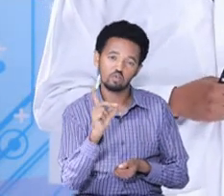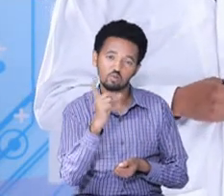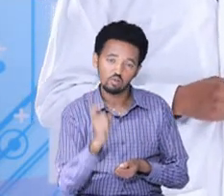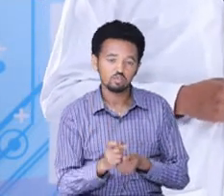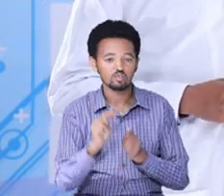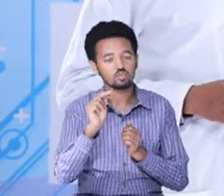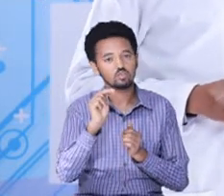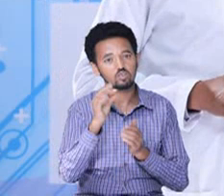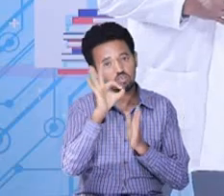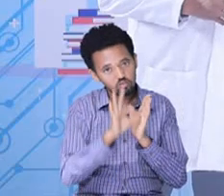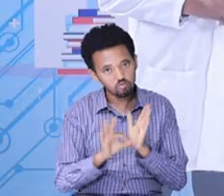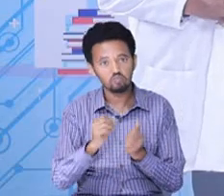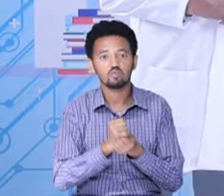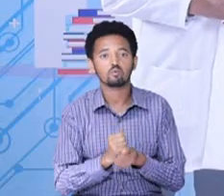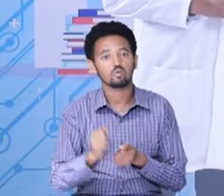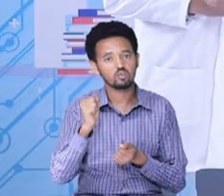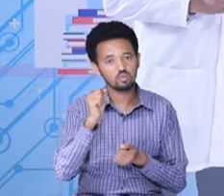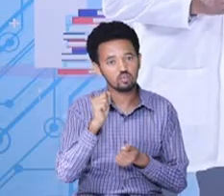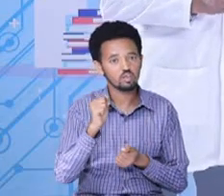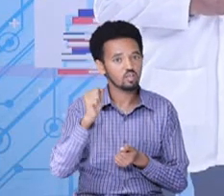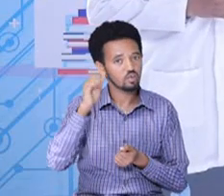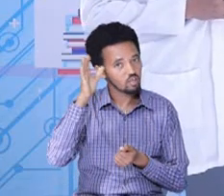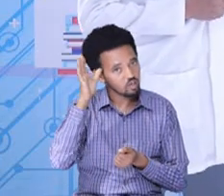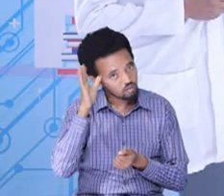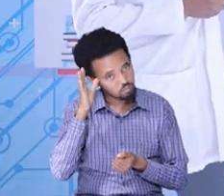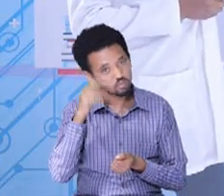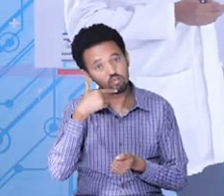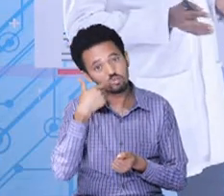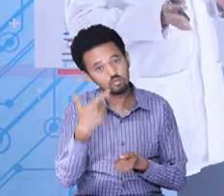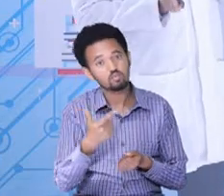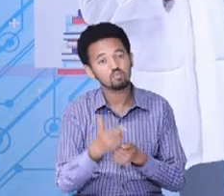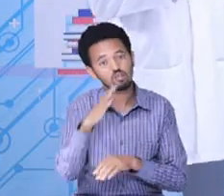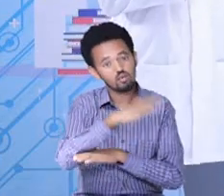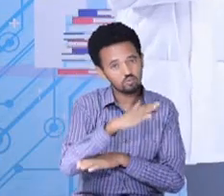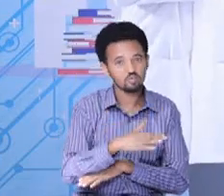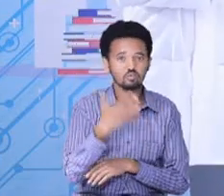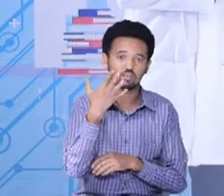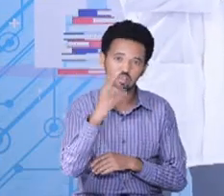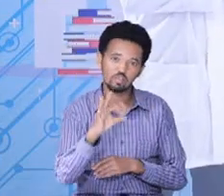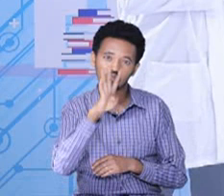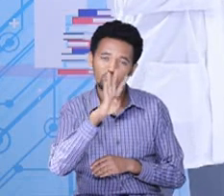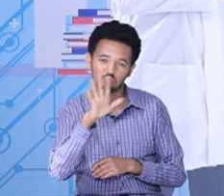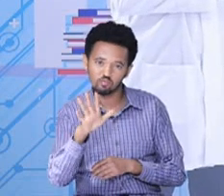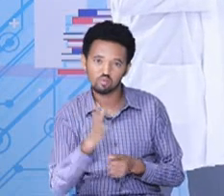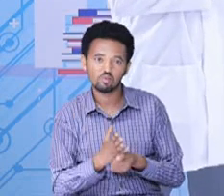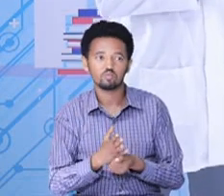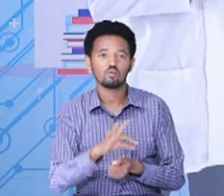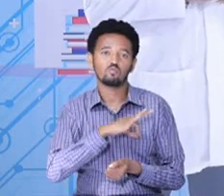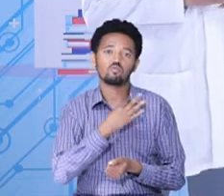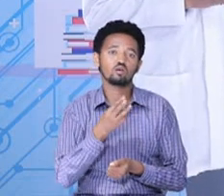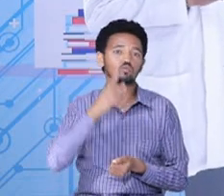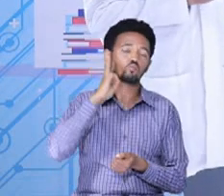February 18, 1964, Gambia became independent state. After 1945, France